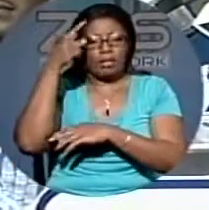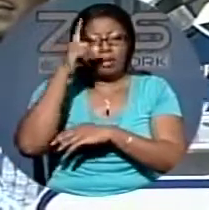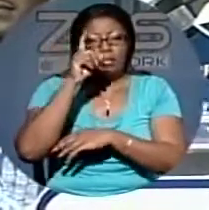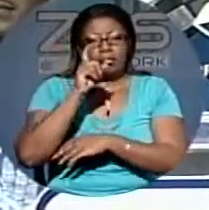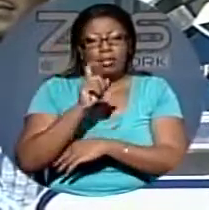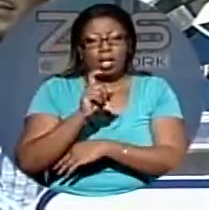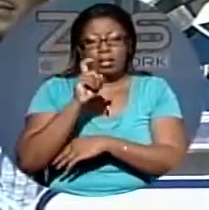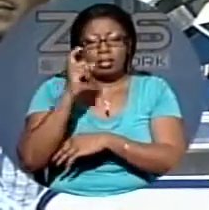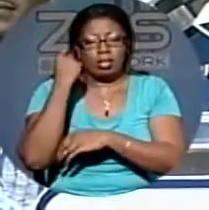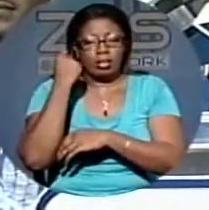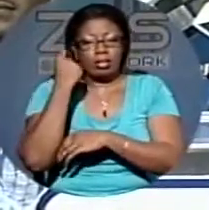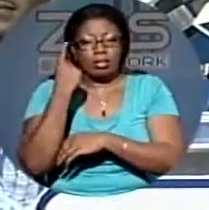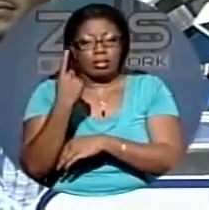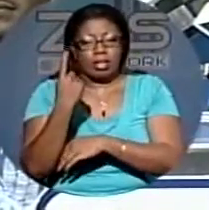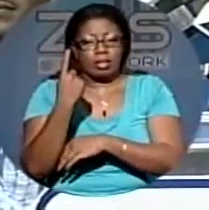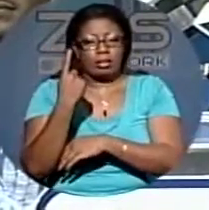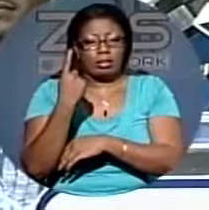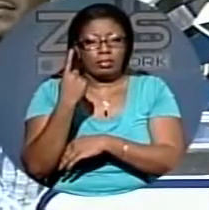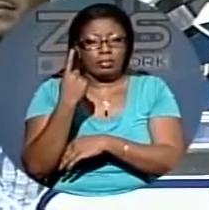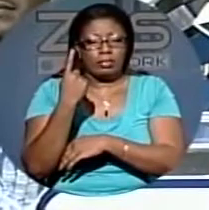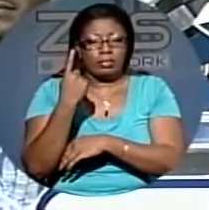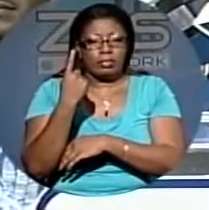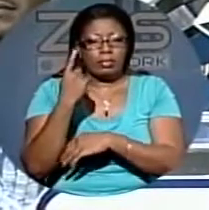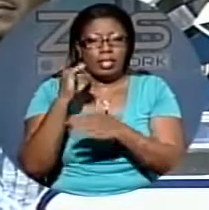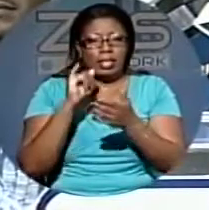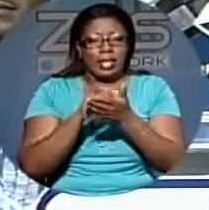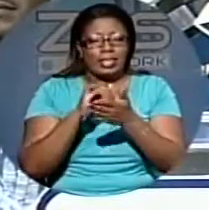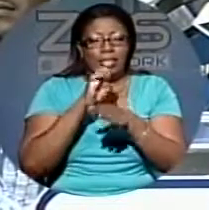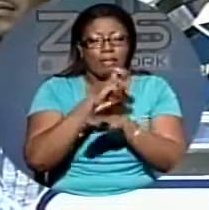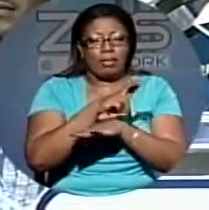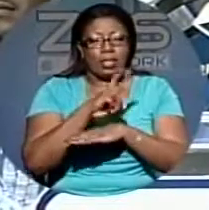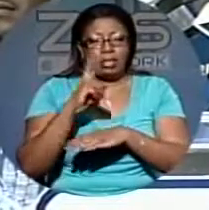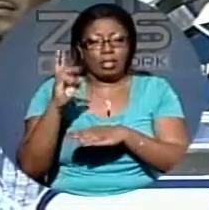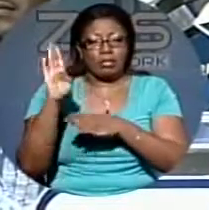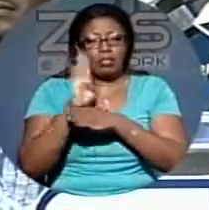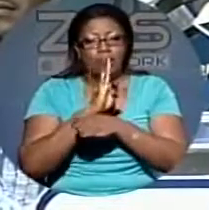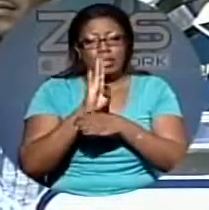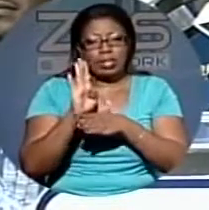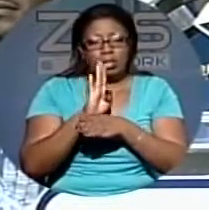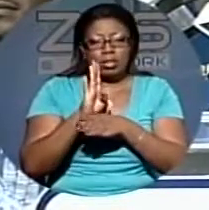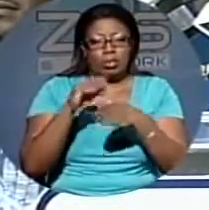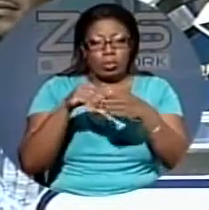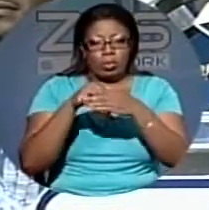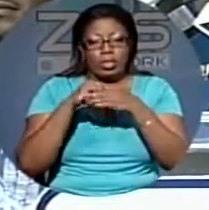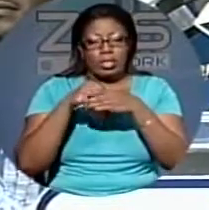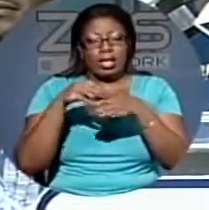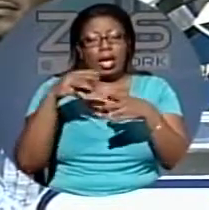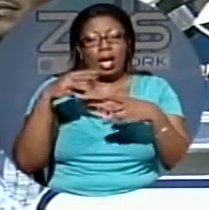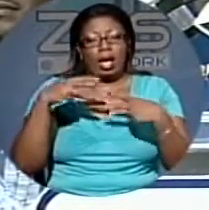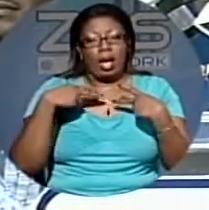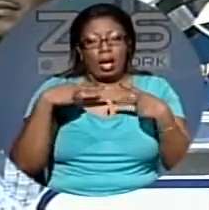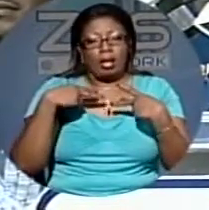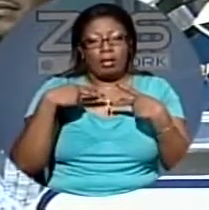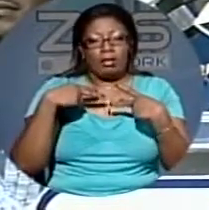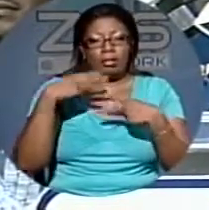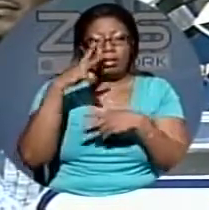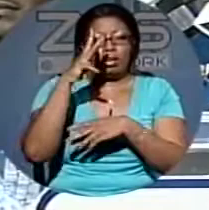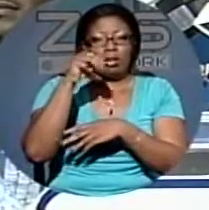must understand that affected Bahamian owners still have mortgages to pay and households to